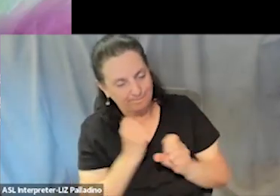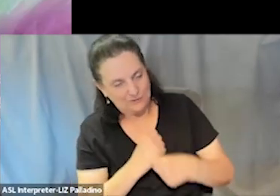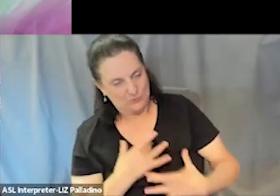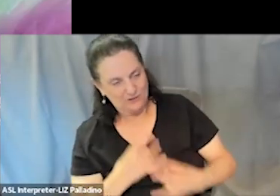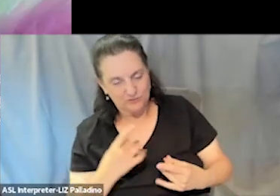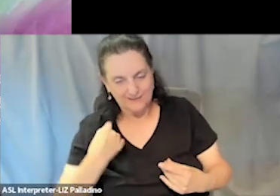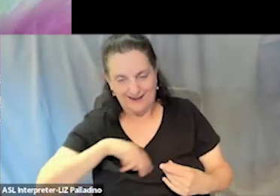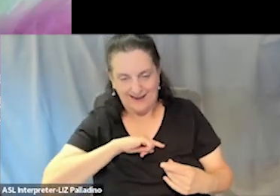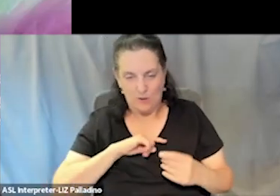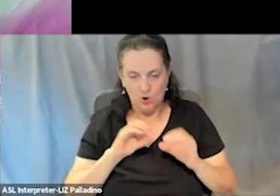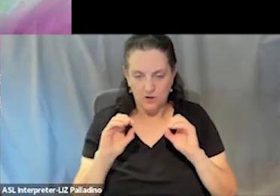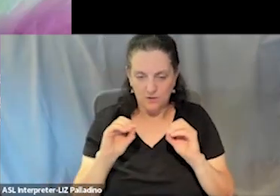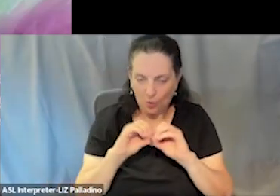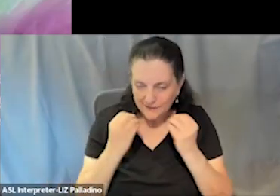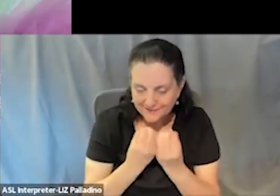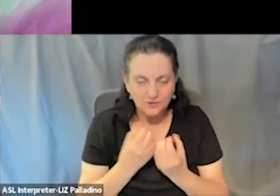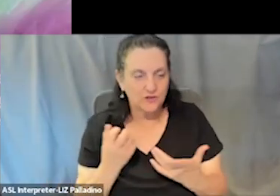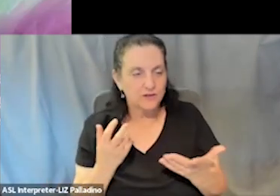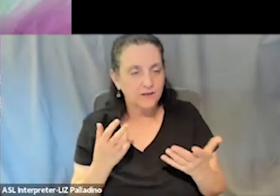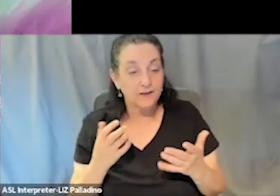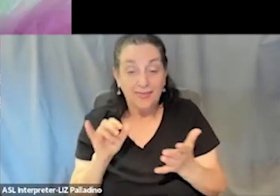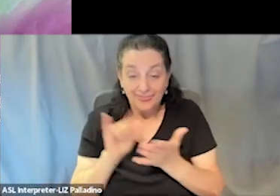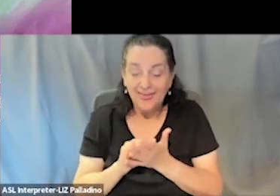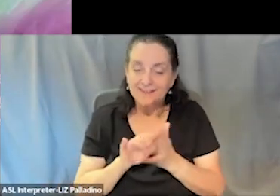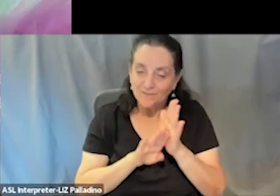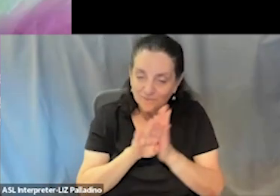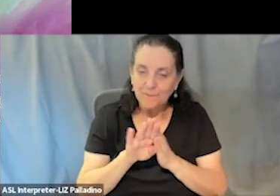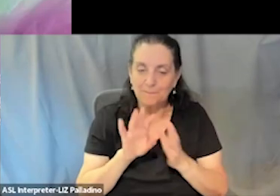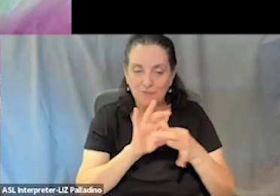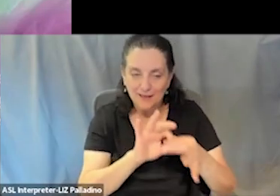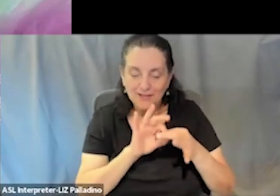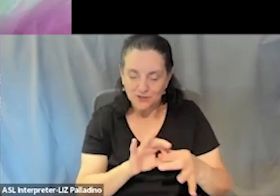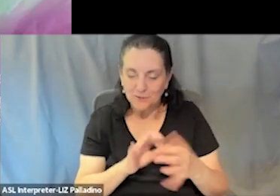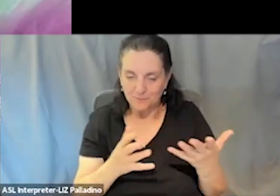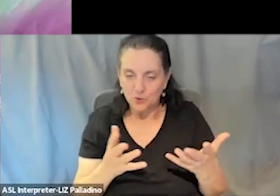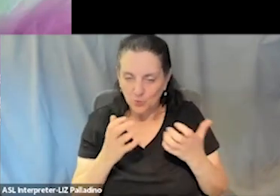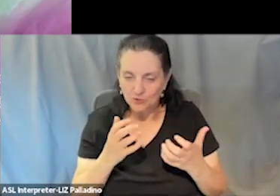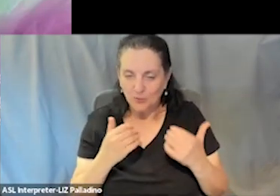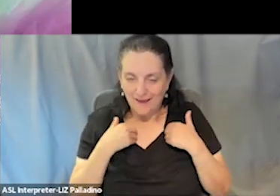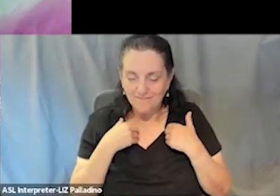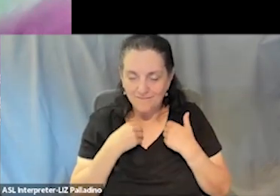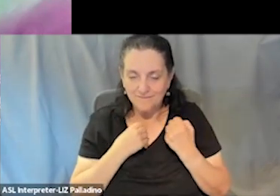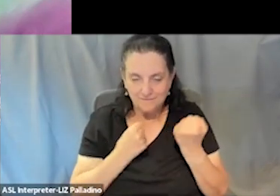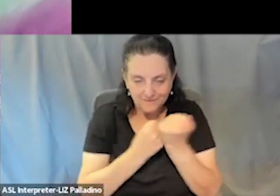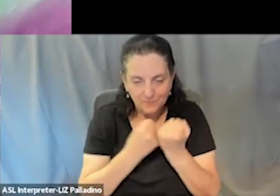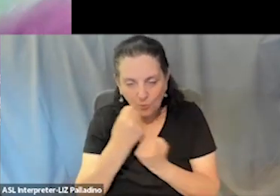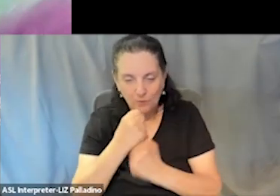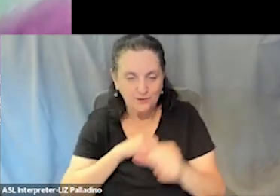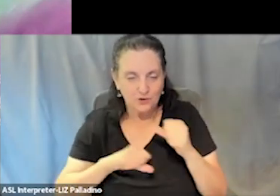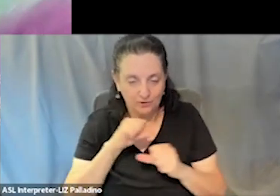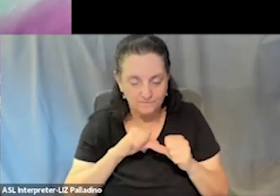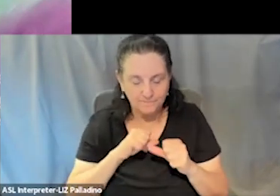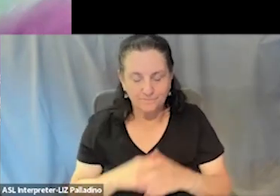is, so that you can construct an ask that is truly relevant. And then once you've made